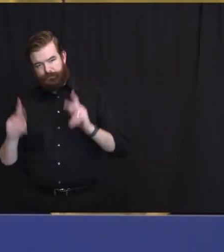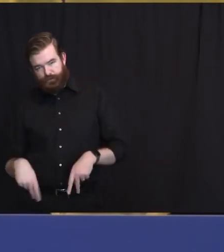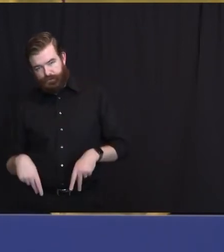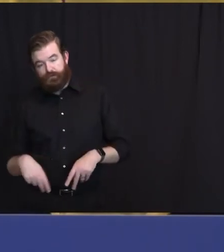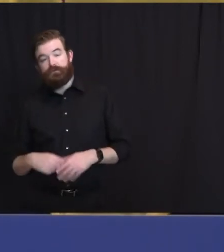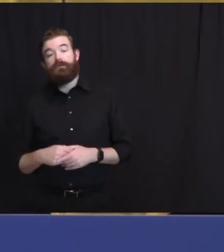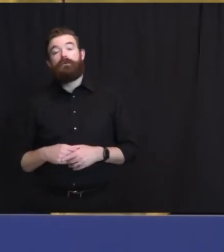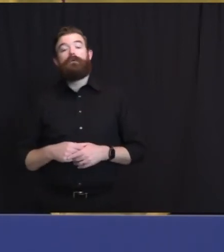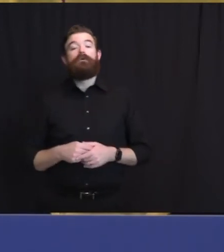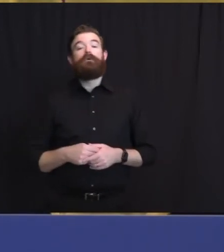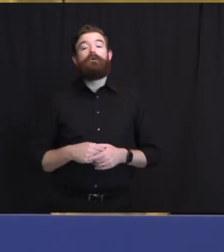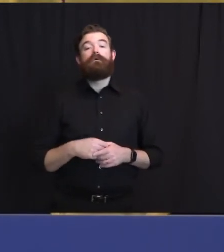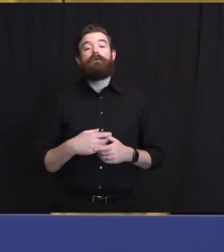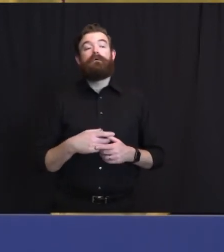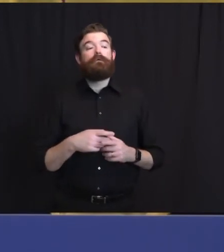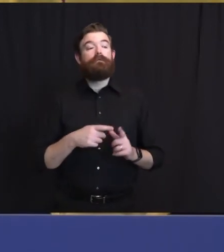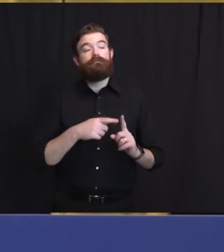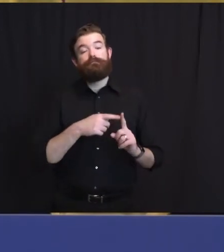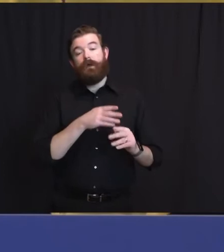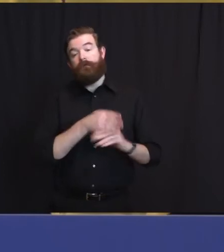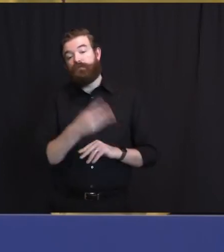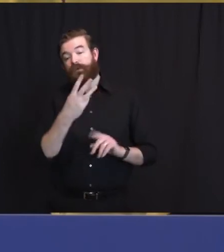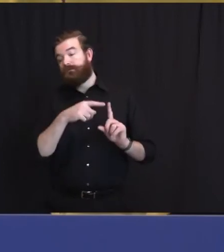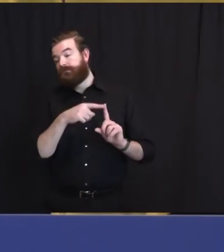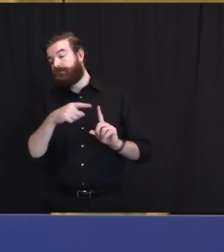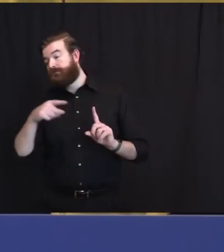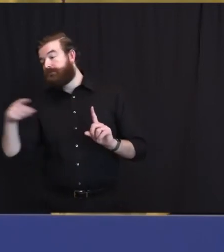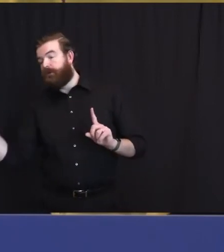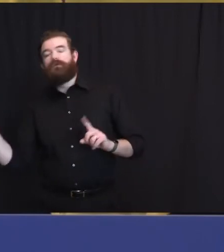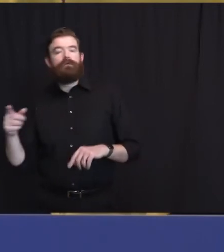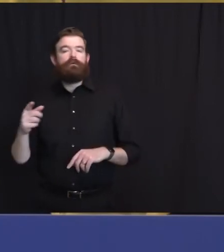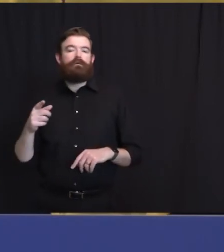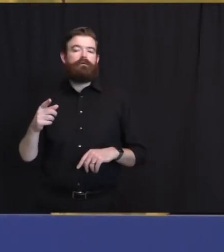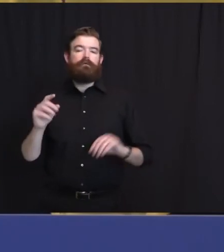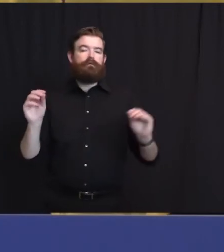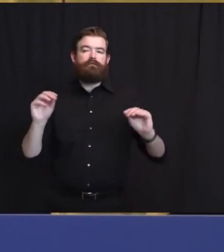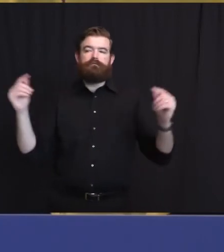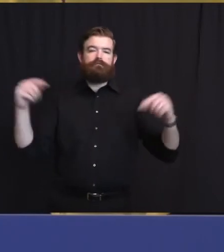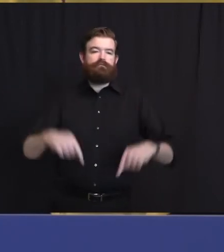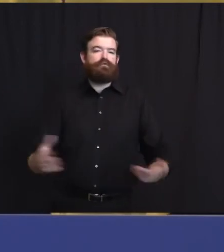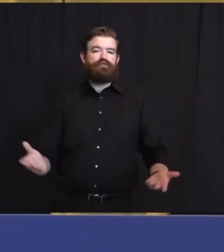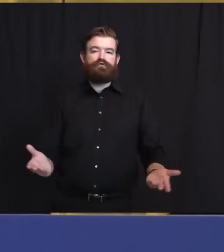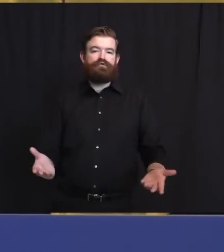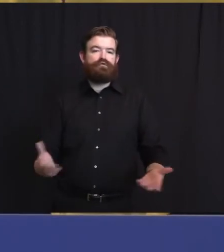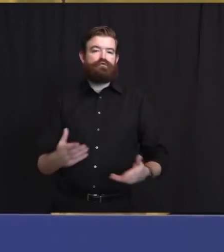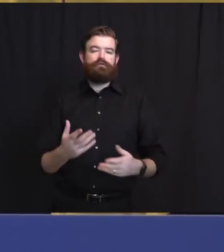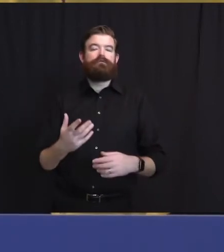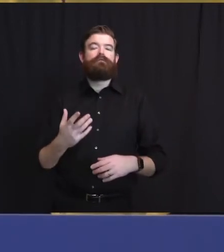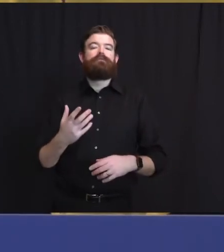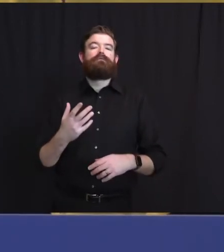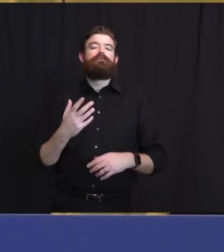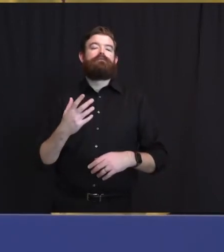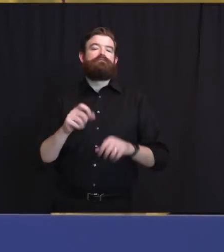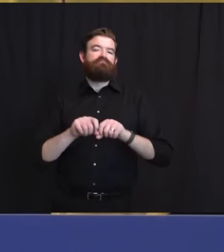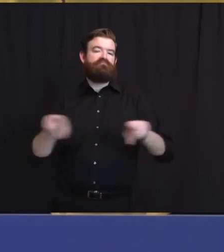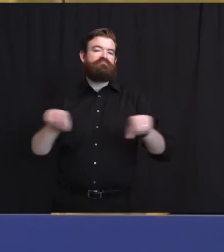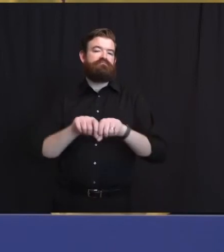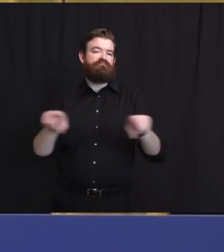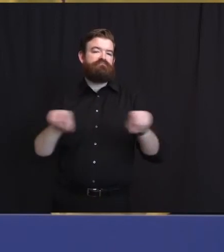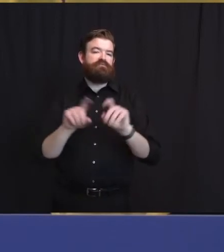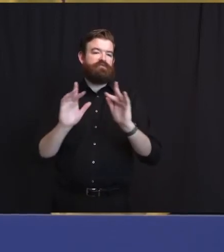got a fairly significant White House call shortly. So I'm going to ask you if you can all be economical with your questions. There's a lot of you here today. We're always honored that you're